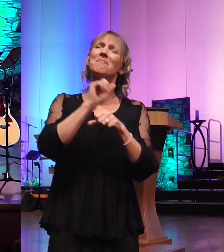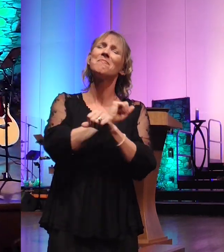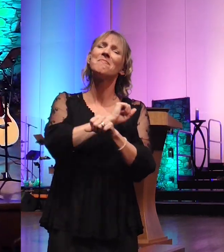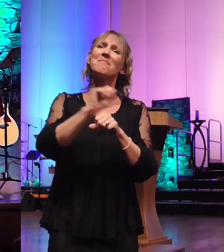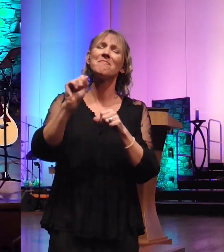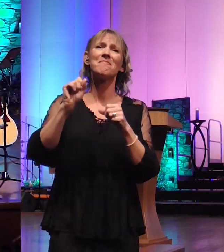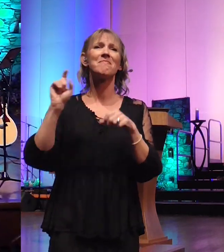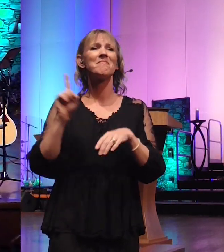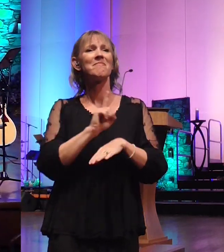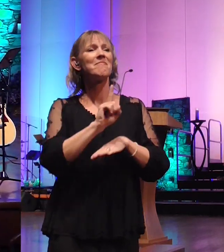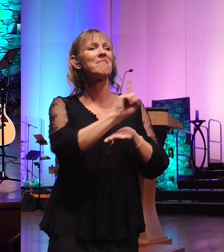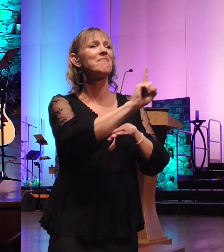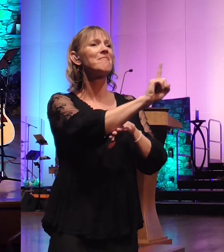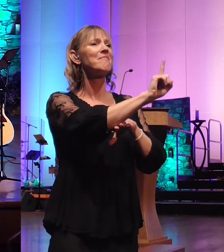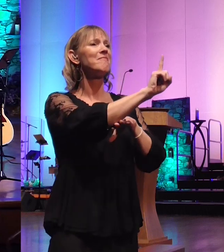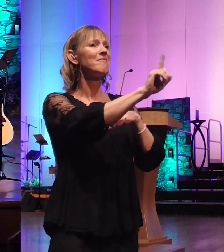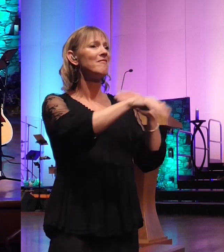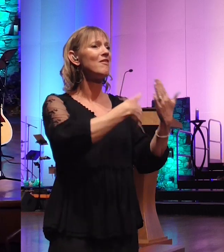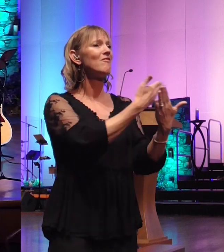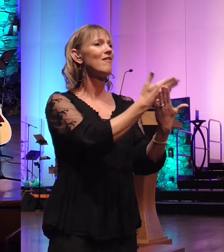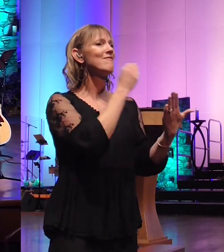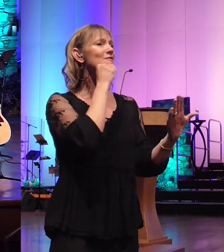home.